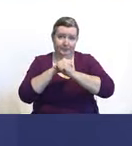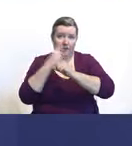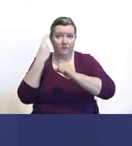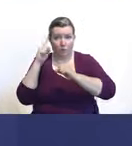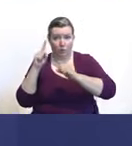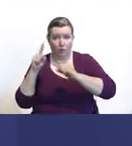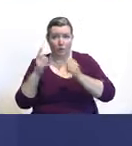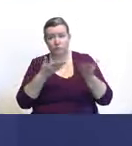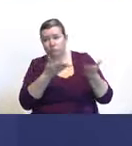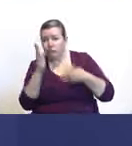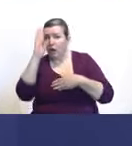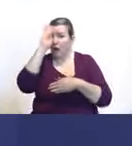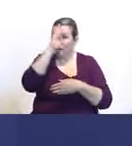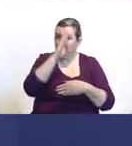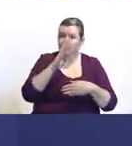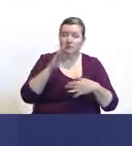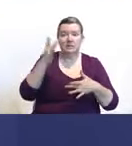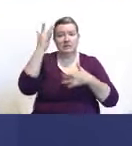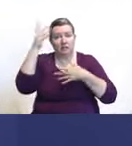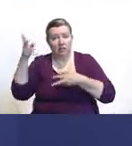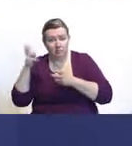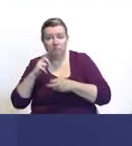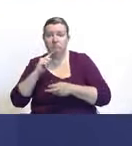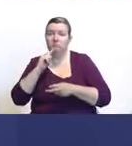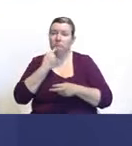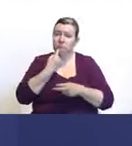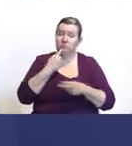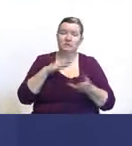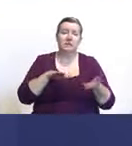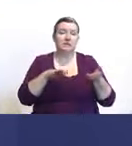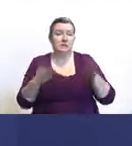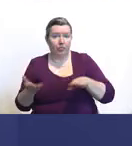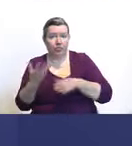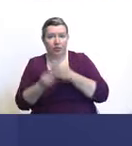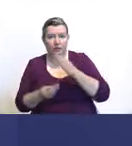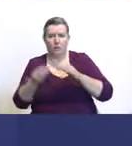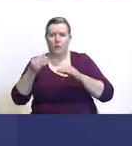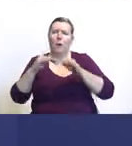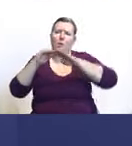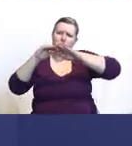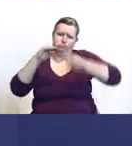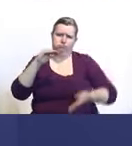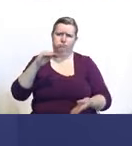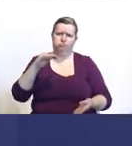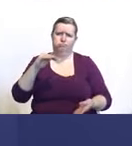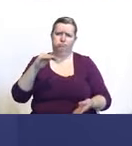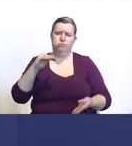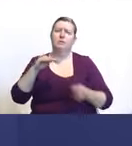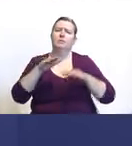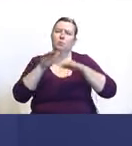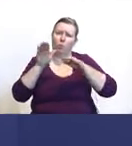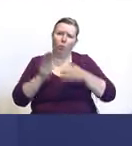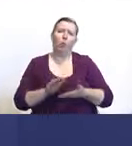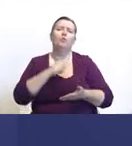disease, and death are significantly lower. that's a reason to get boosted. And I think we're going to